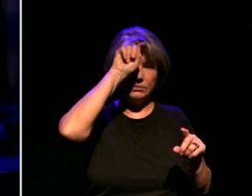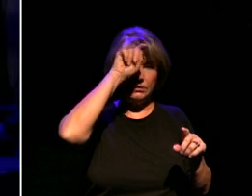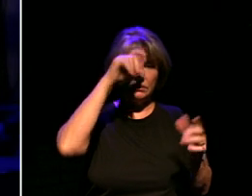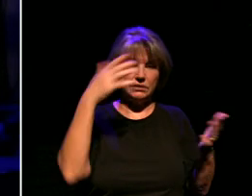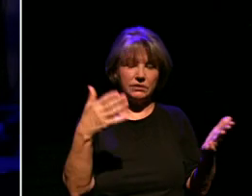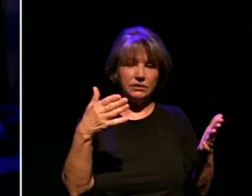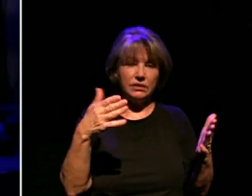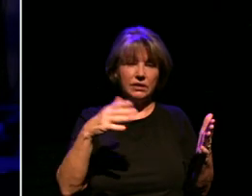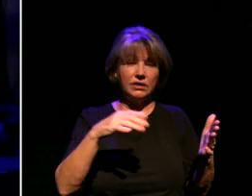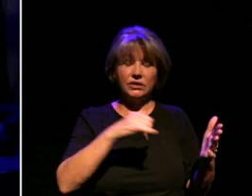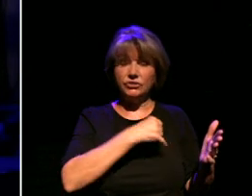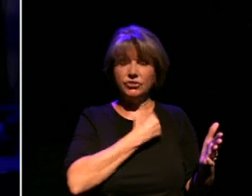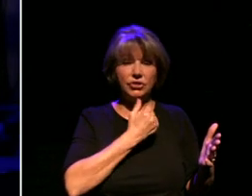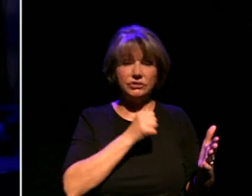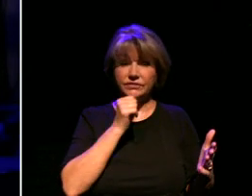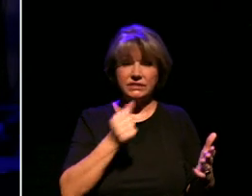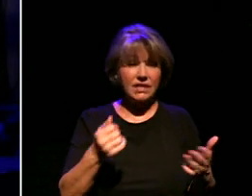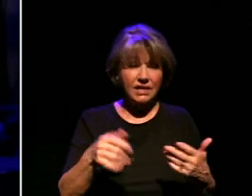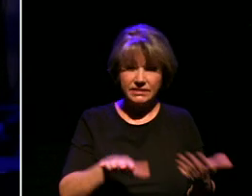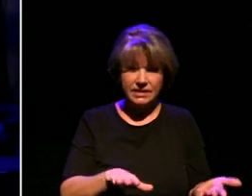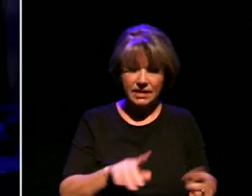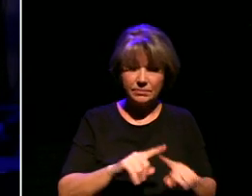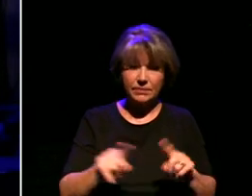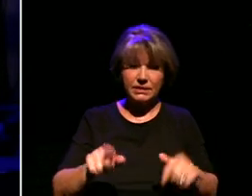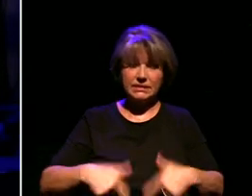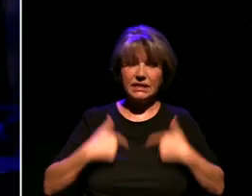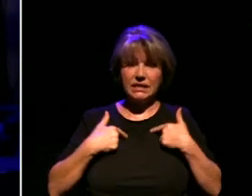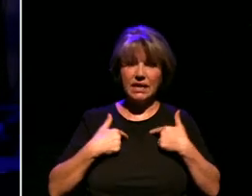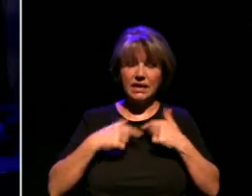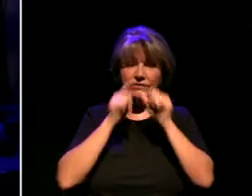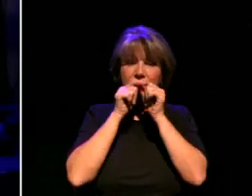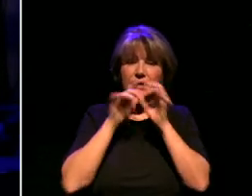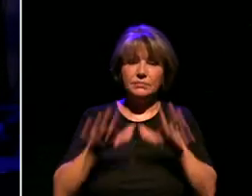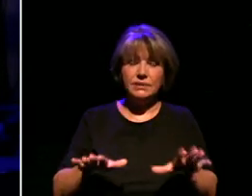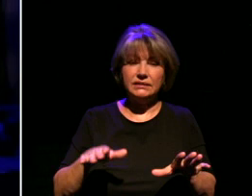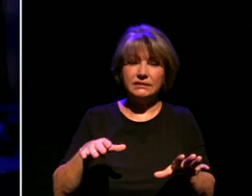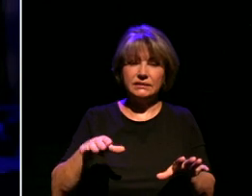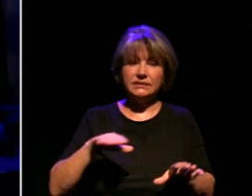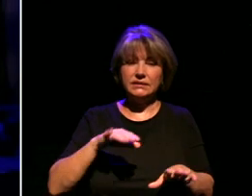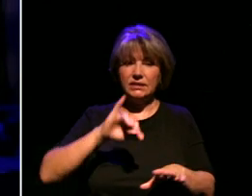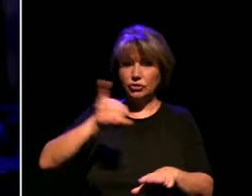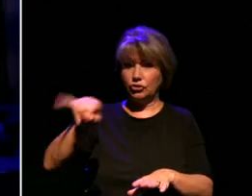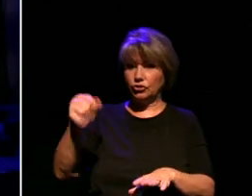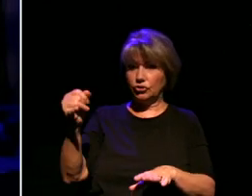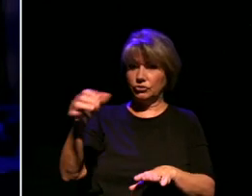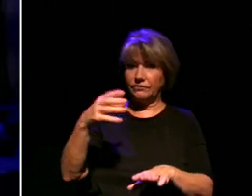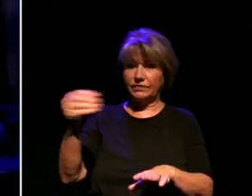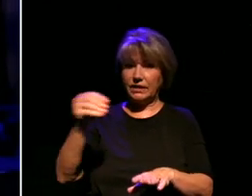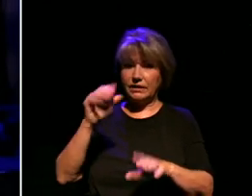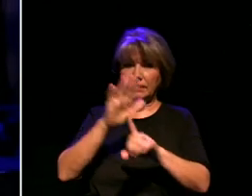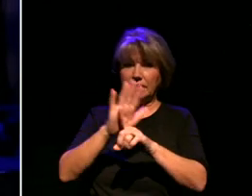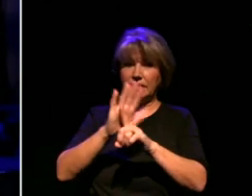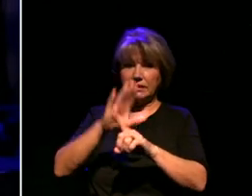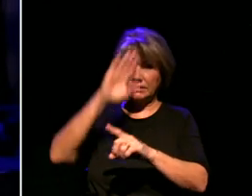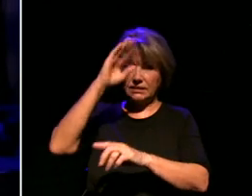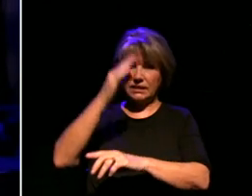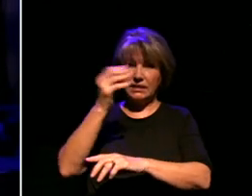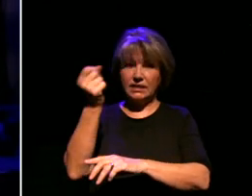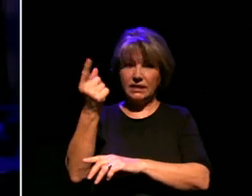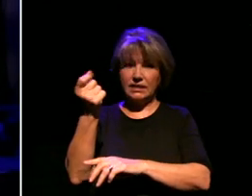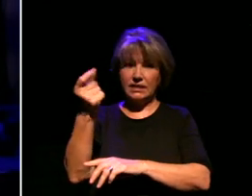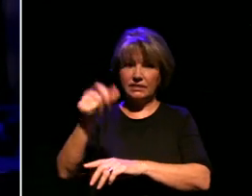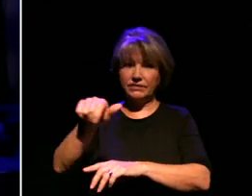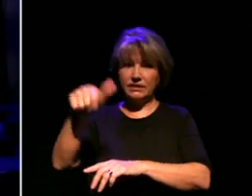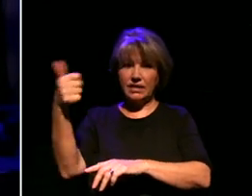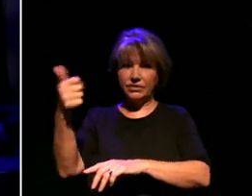dead, as the brothers said he was, but he's alive, and he blesses Joseph and his sons. He blesses his 11